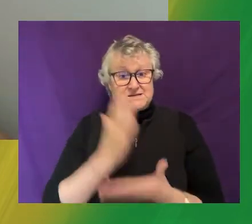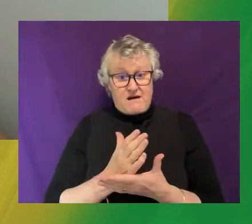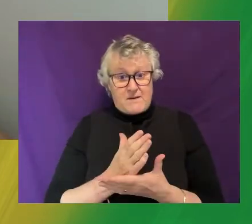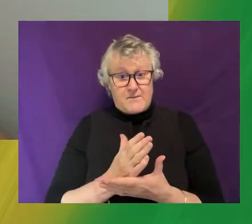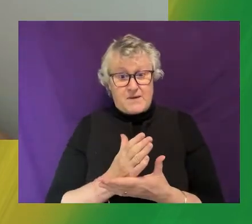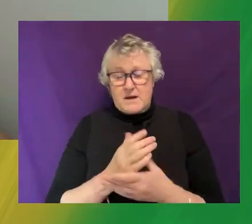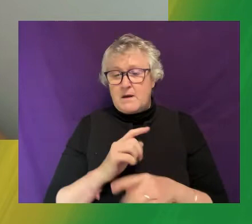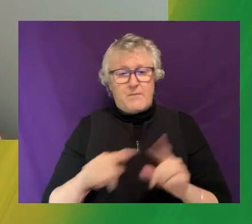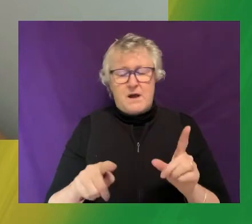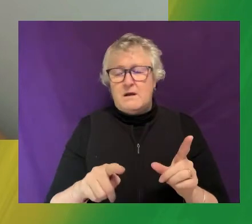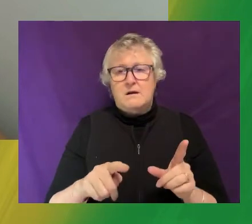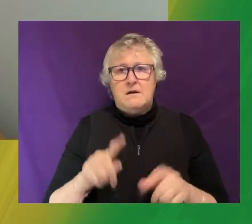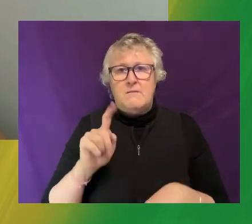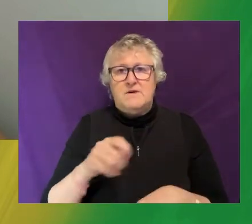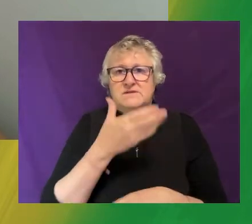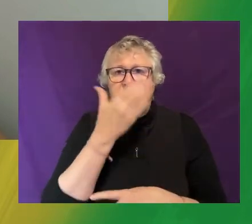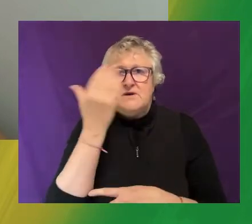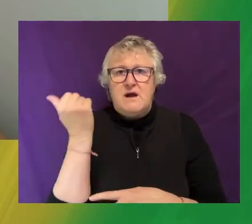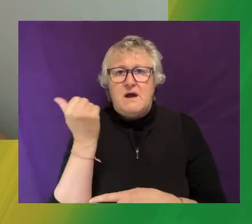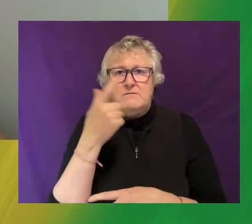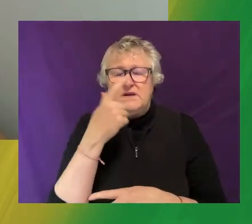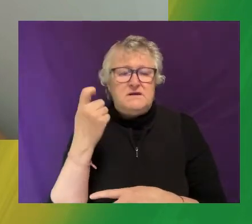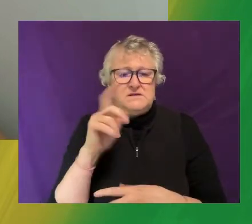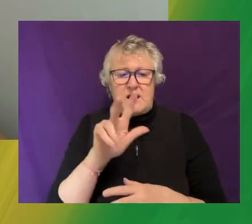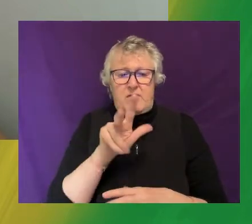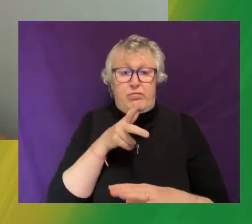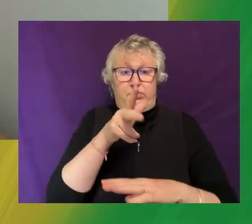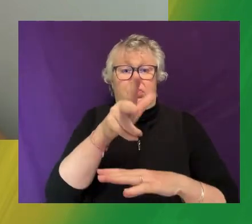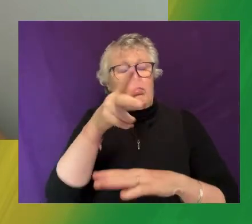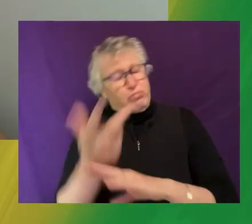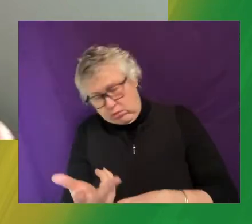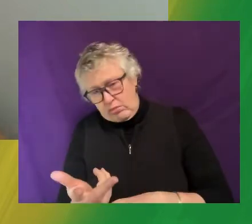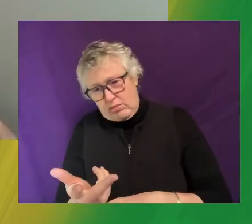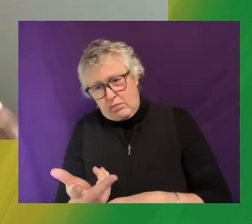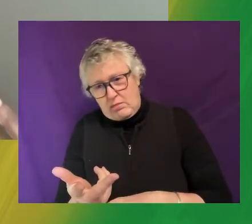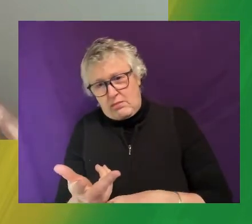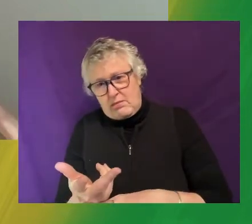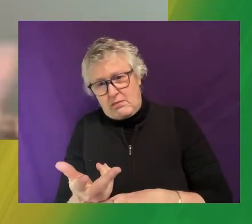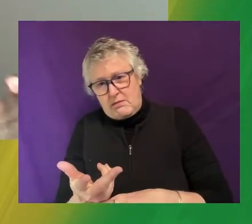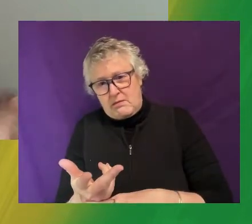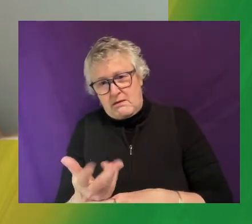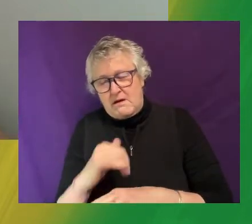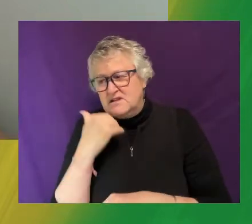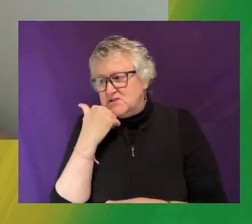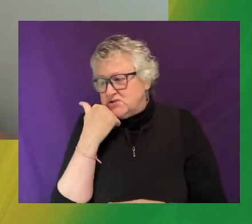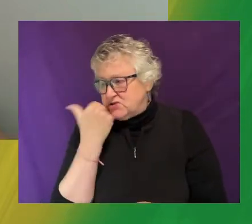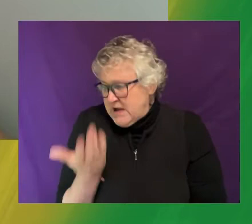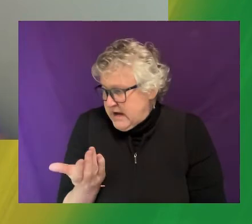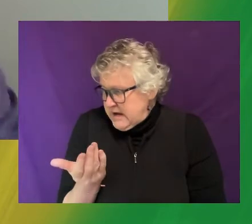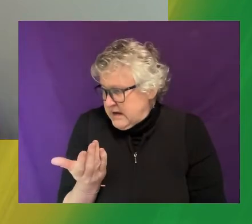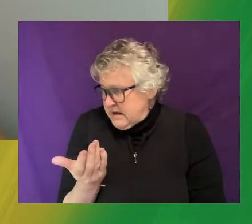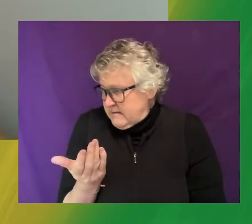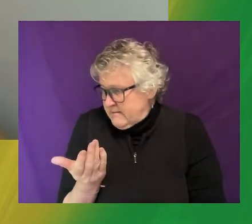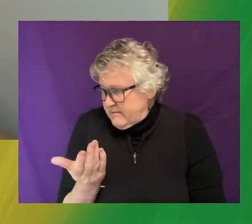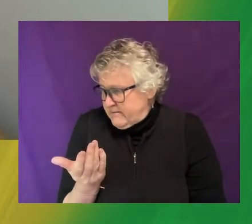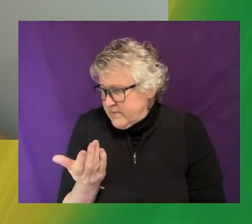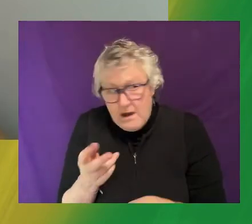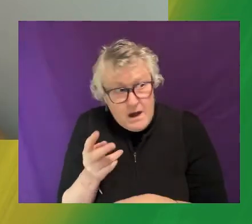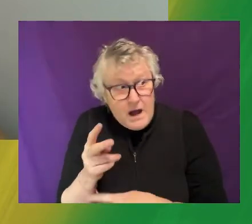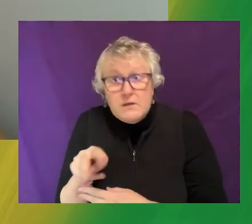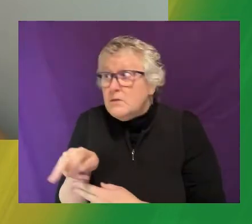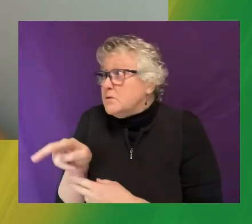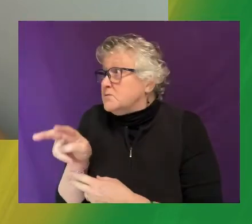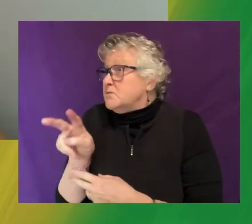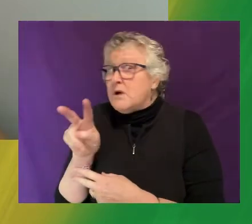bushes into a brick wall of shame. I looked around, no one in sight, so I picked myself